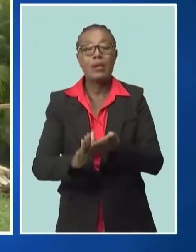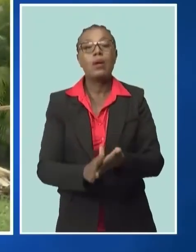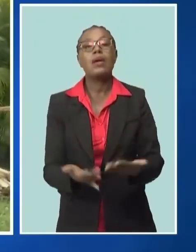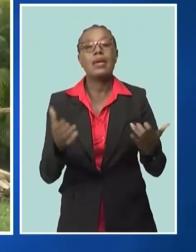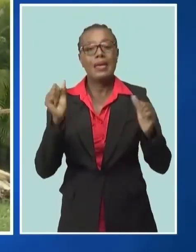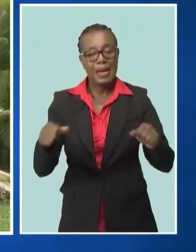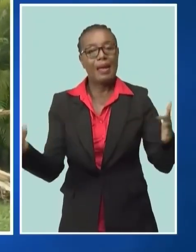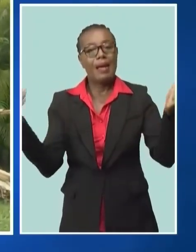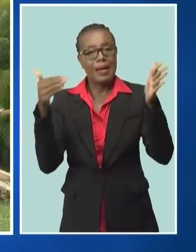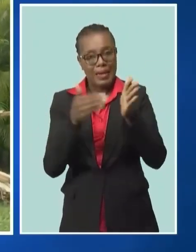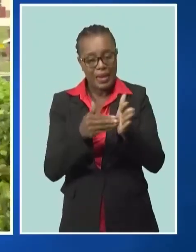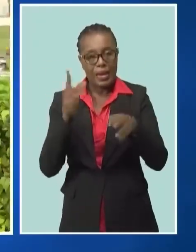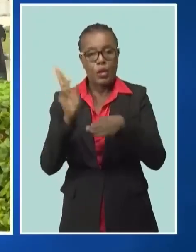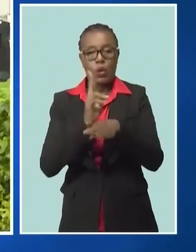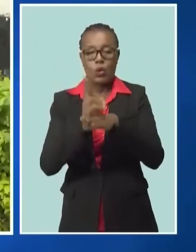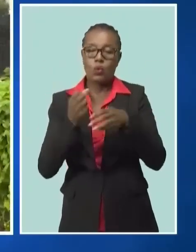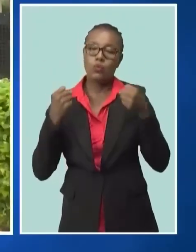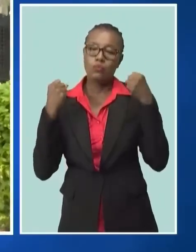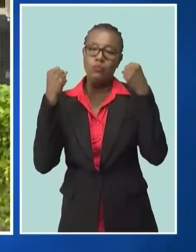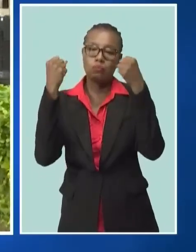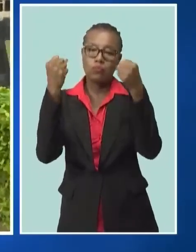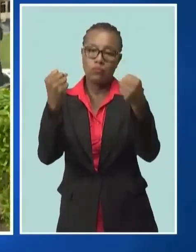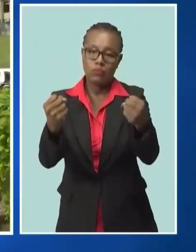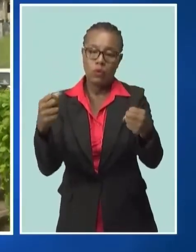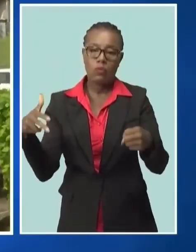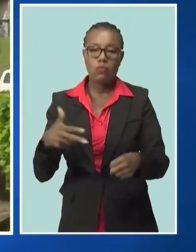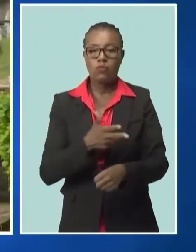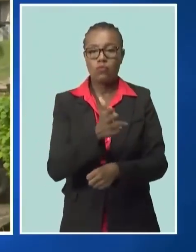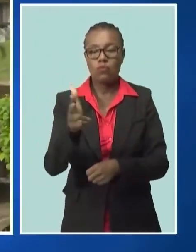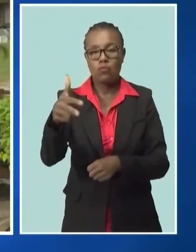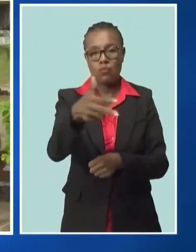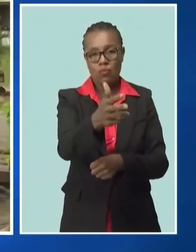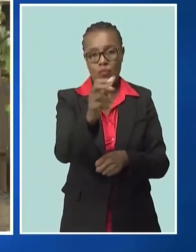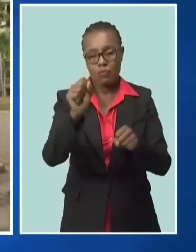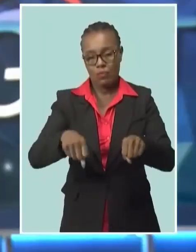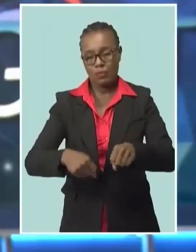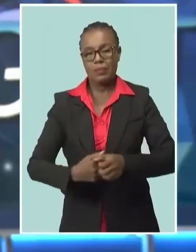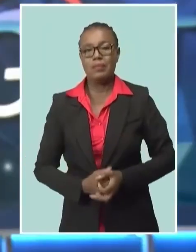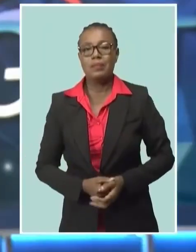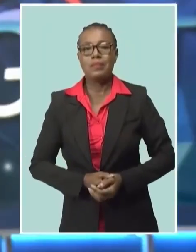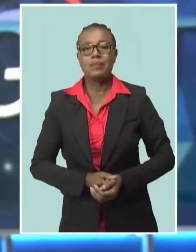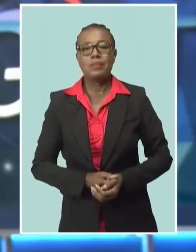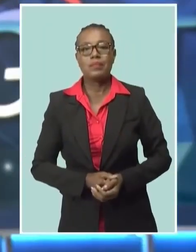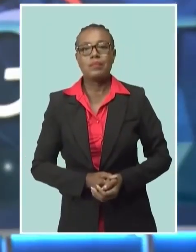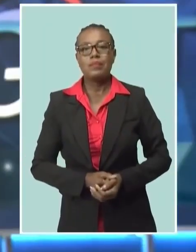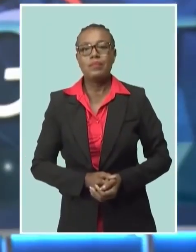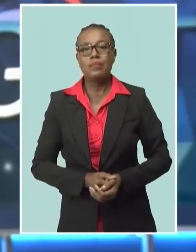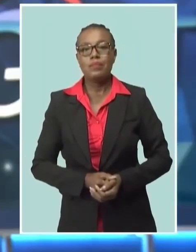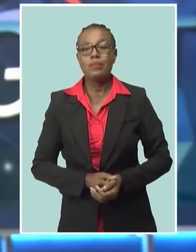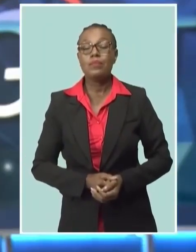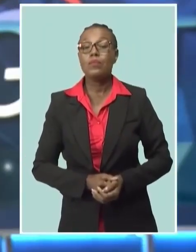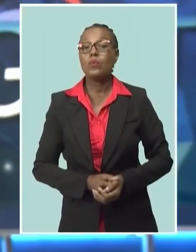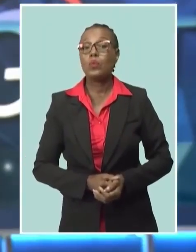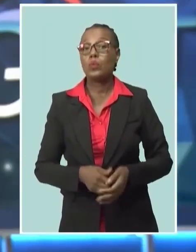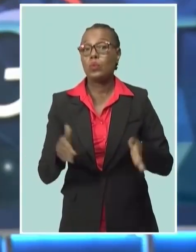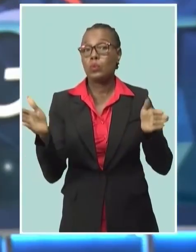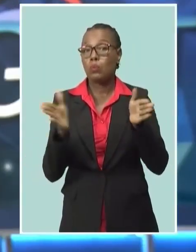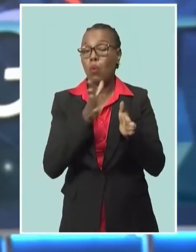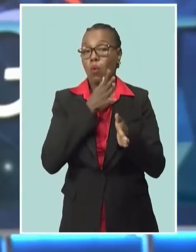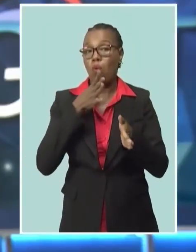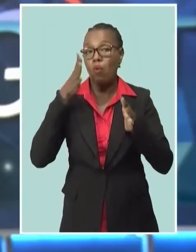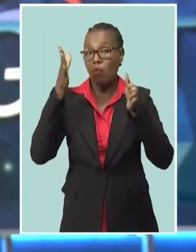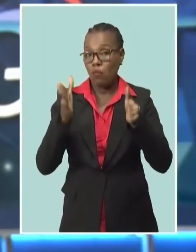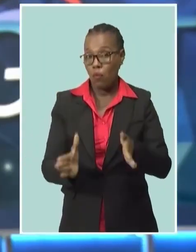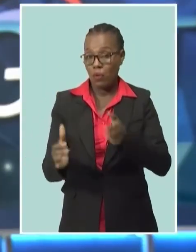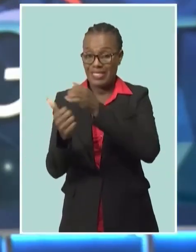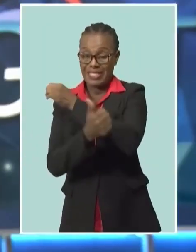again passable. Rachelle Agard, CBC News. A small farmer in St. Andrew is